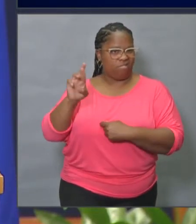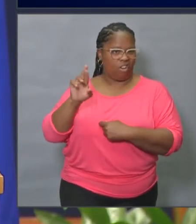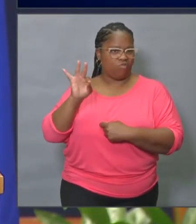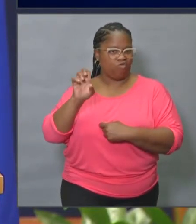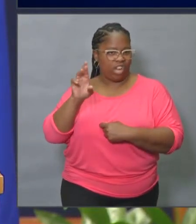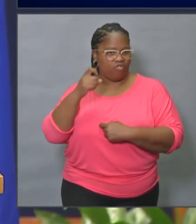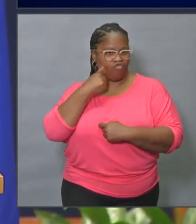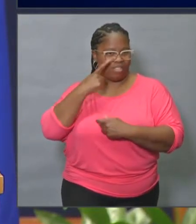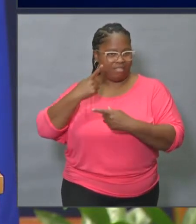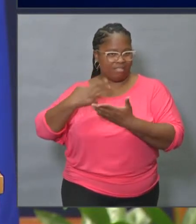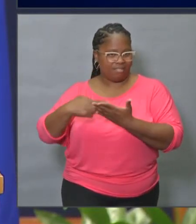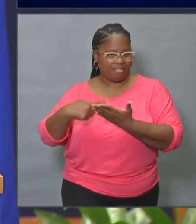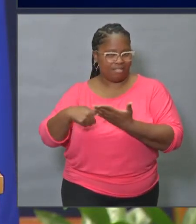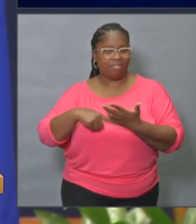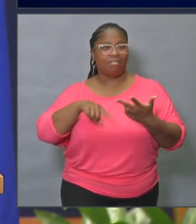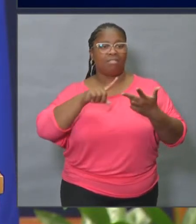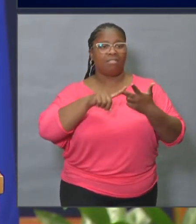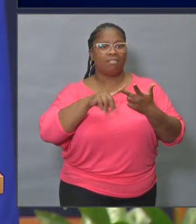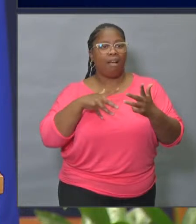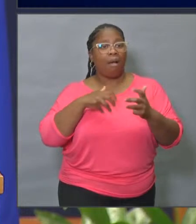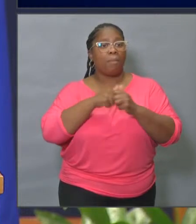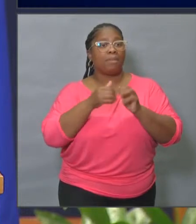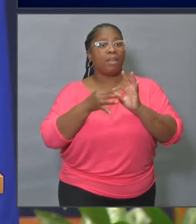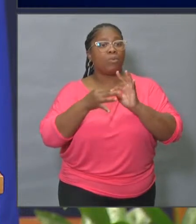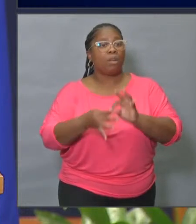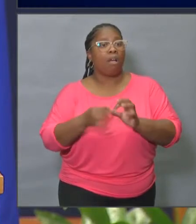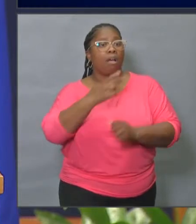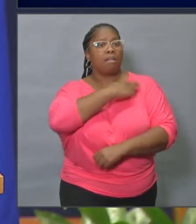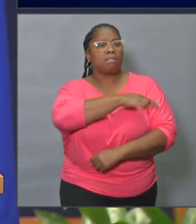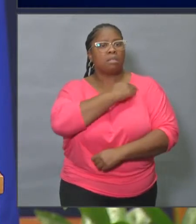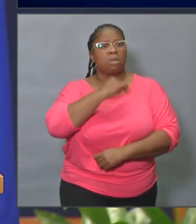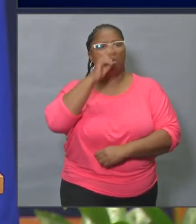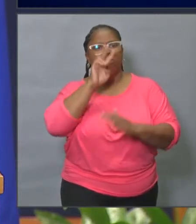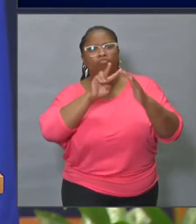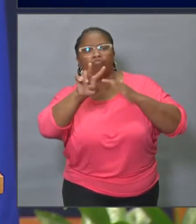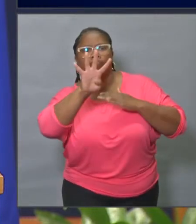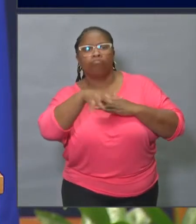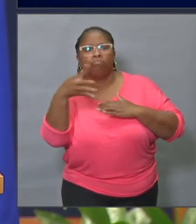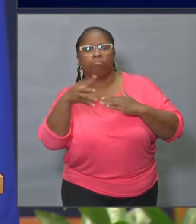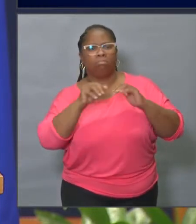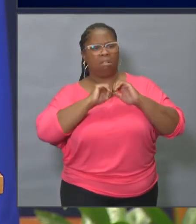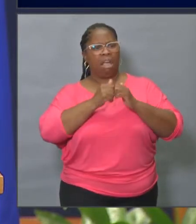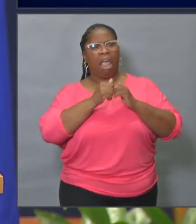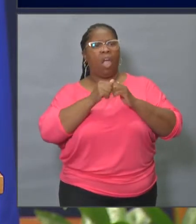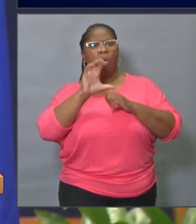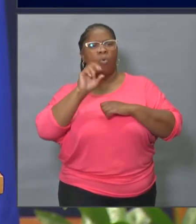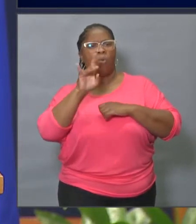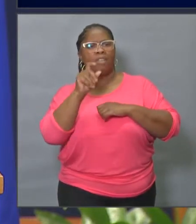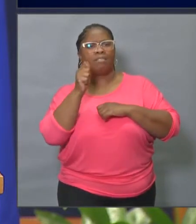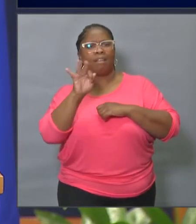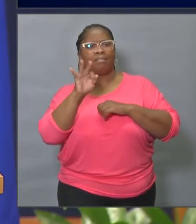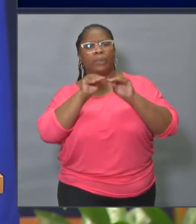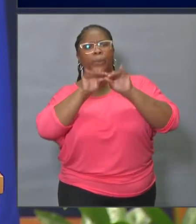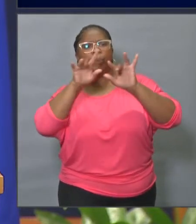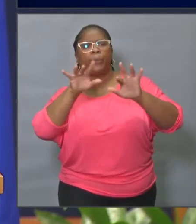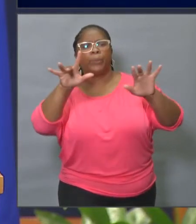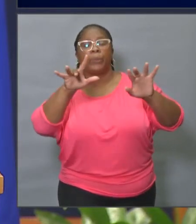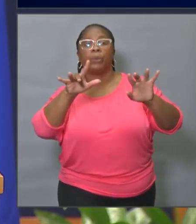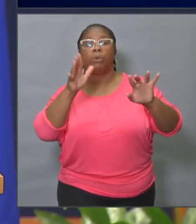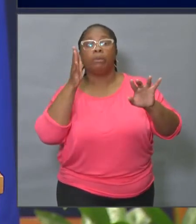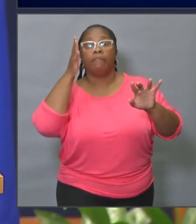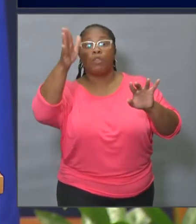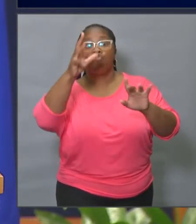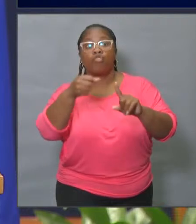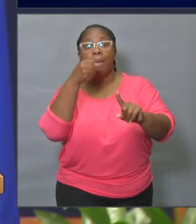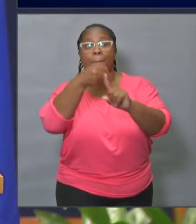an update on the hospital modeling projections indicating how COVID-19 is spreading through our communities and the impact that it might have in the future on the